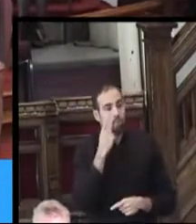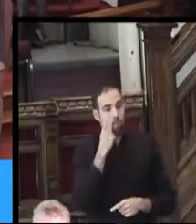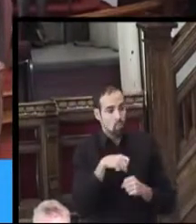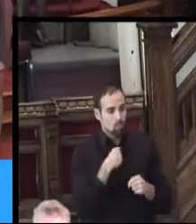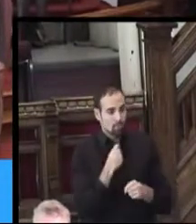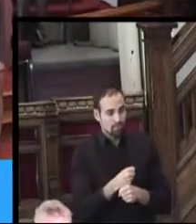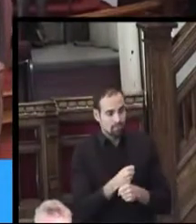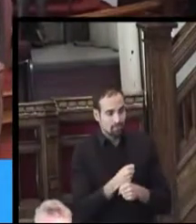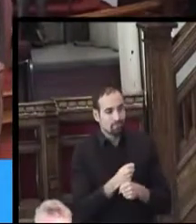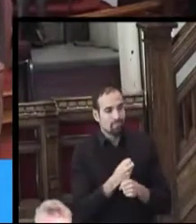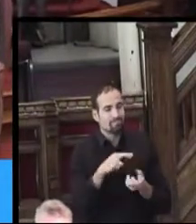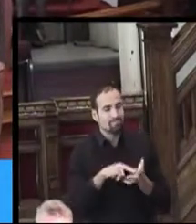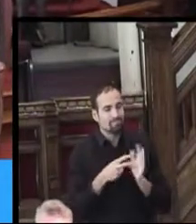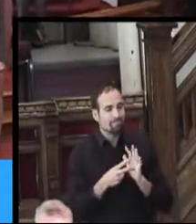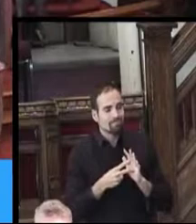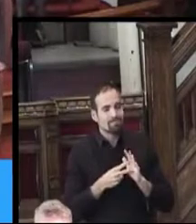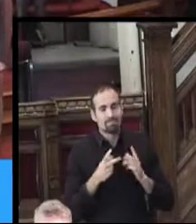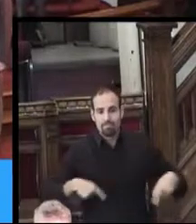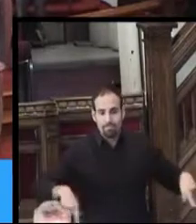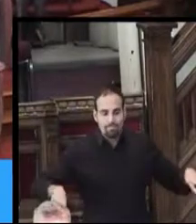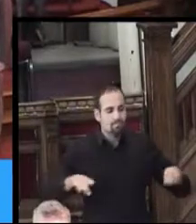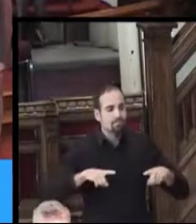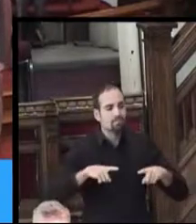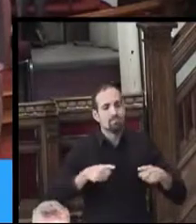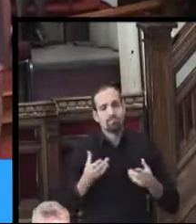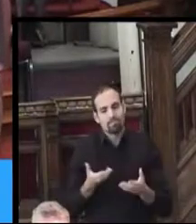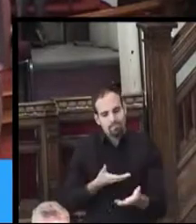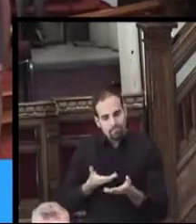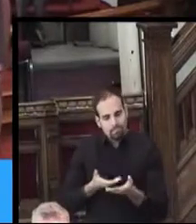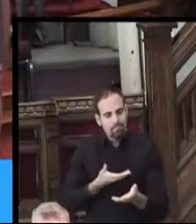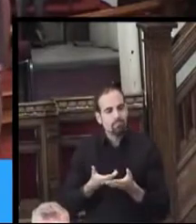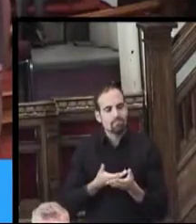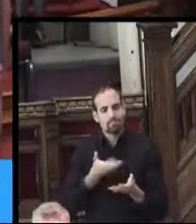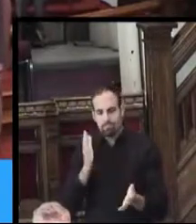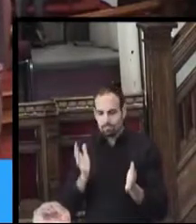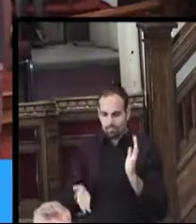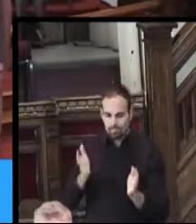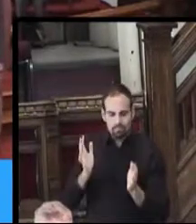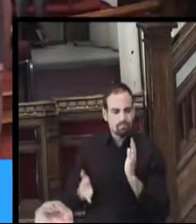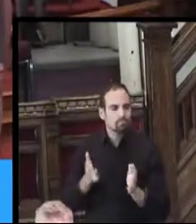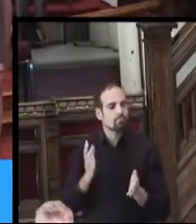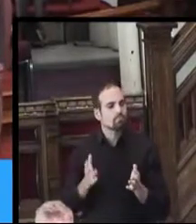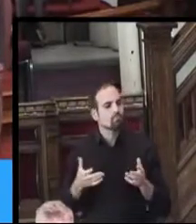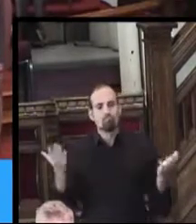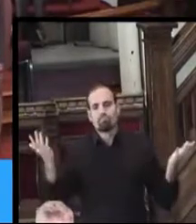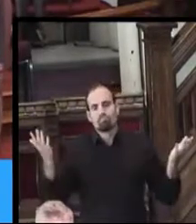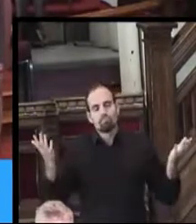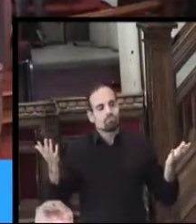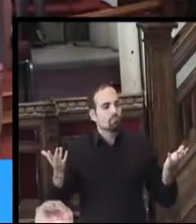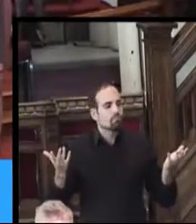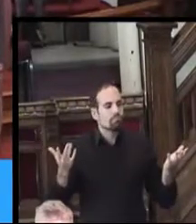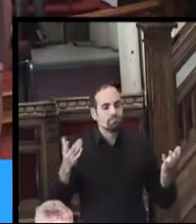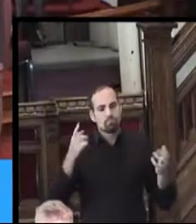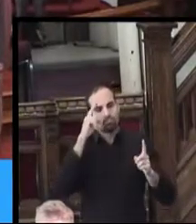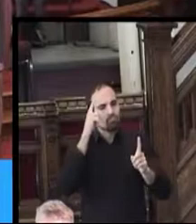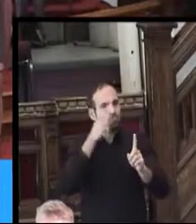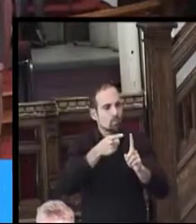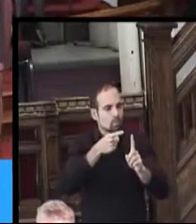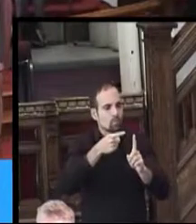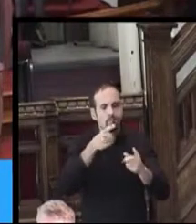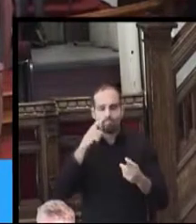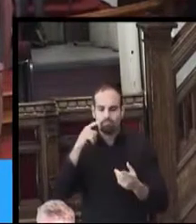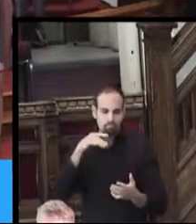community to work with Bruce in order to prepare him for whatever his call may be once he completes that